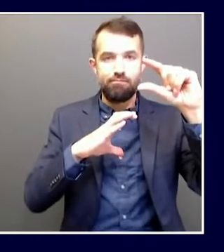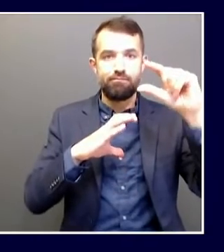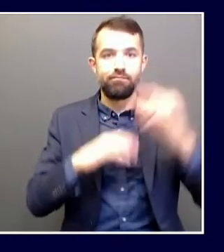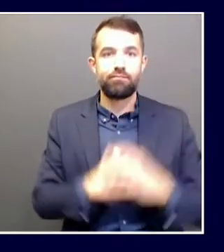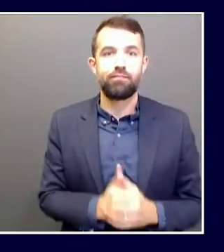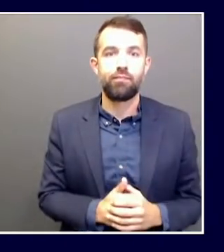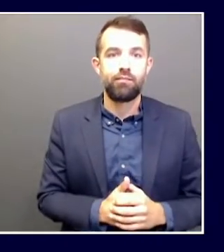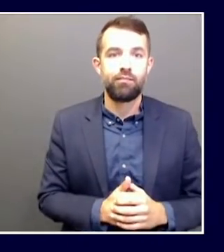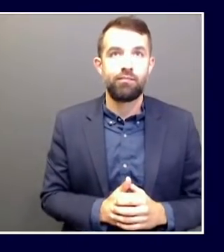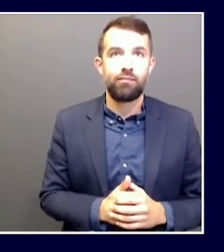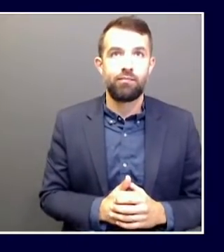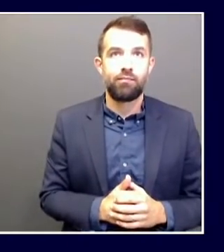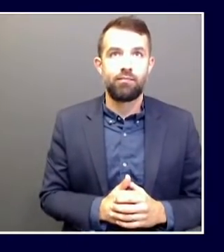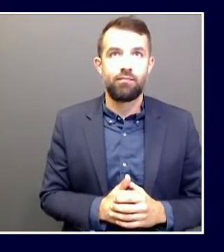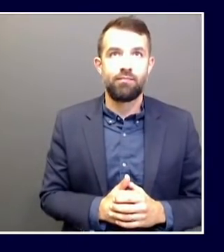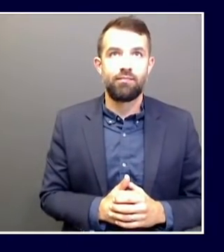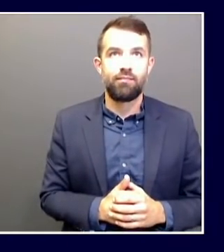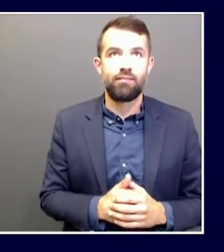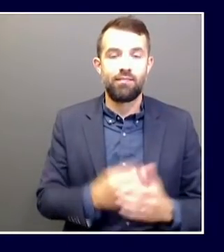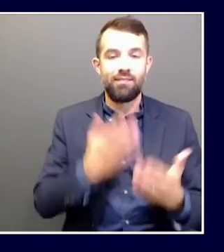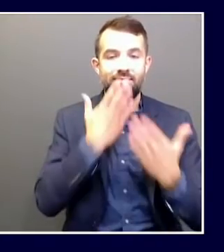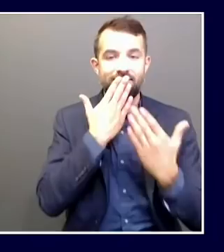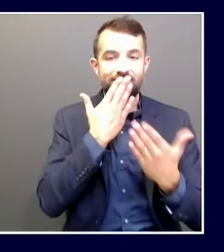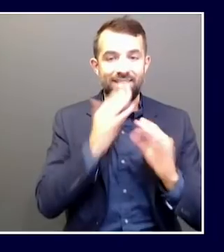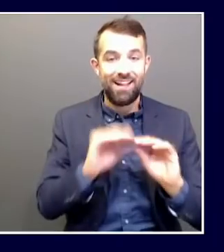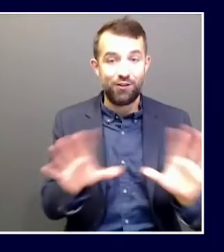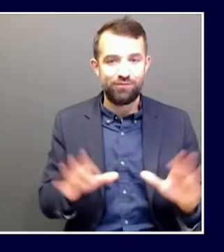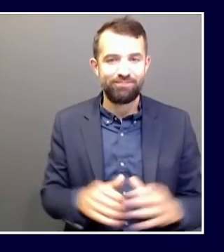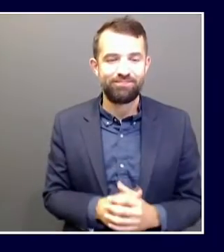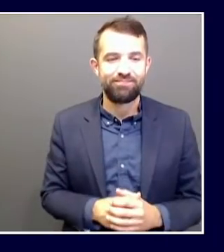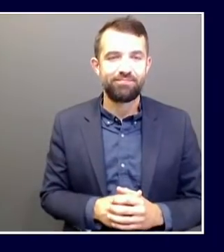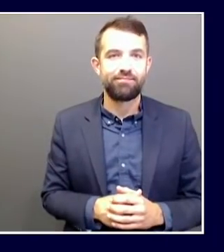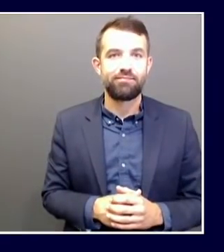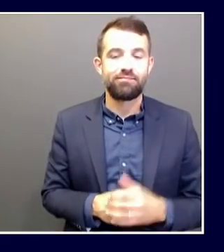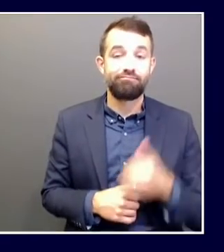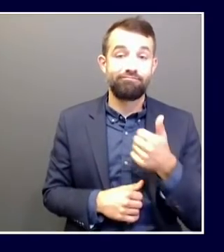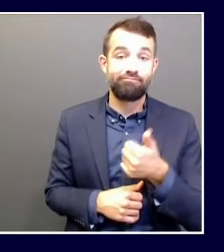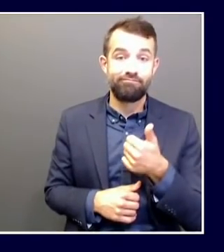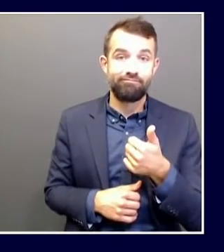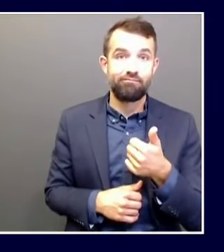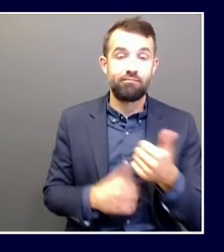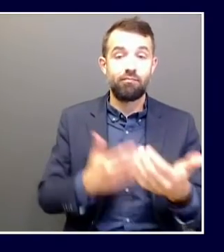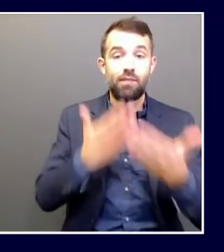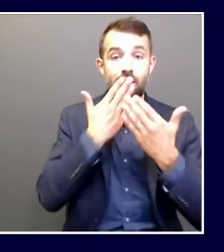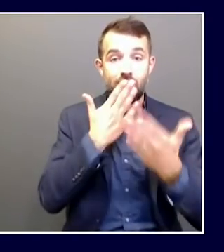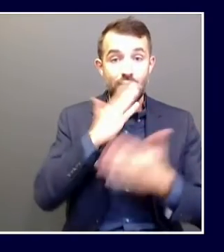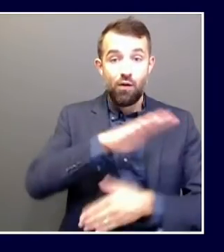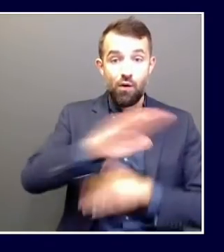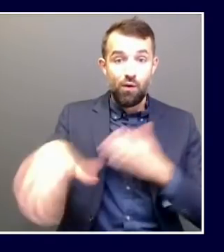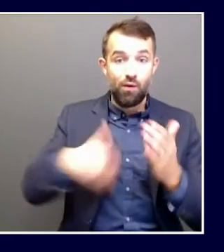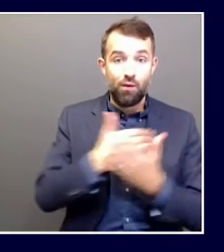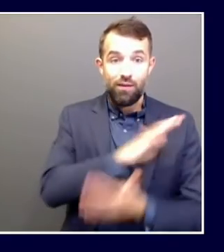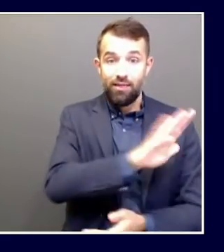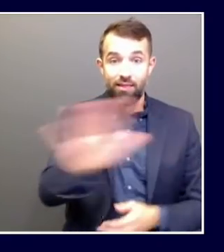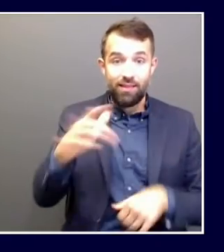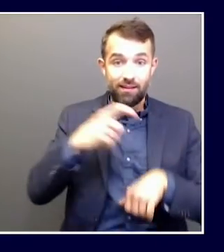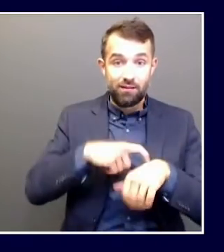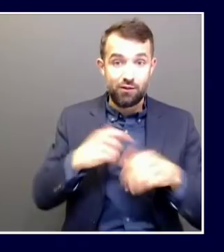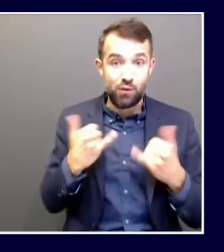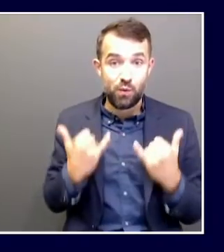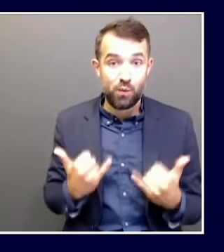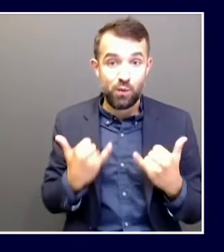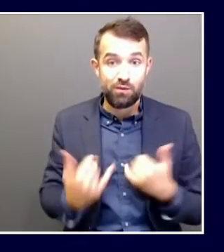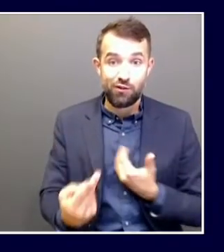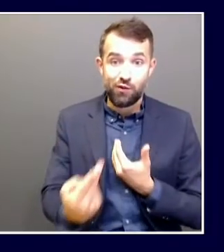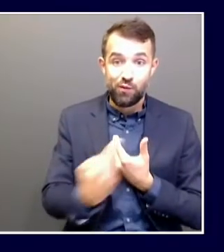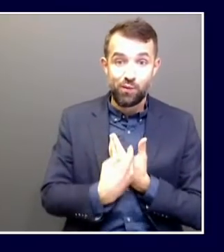Okay, great. Thank you very much. I appreciate it. Yeah, you bet, Kevin. And thank you all for taking a little bit of time out of your afternoon to join us.